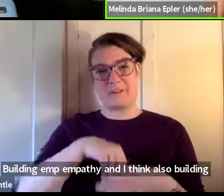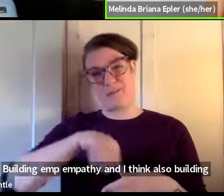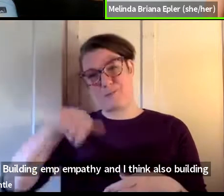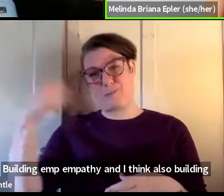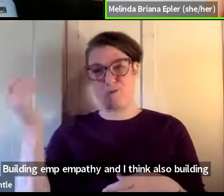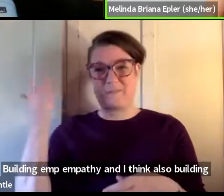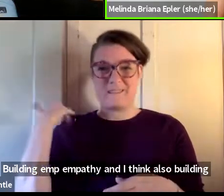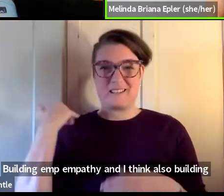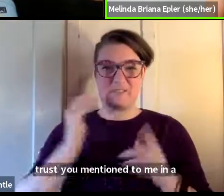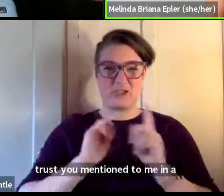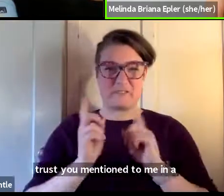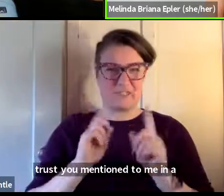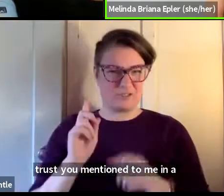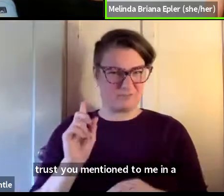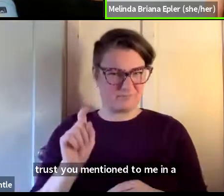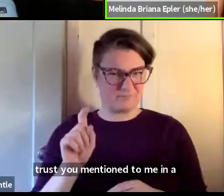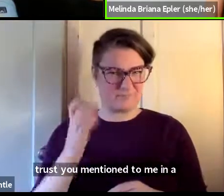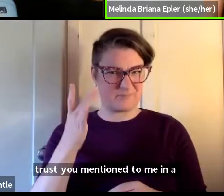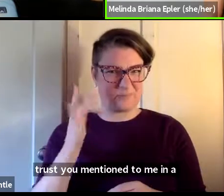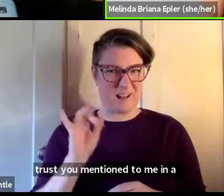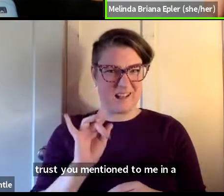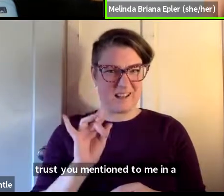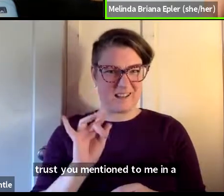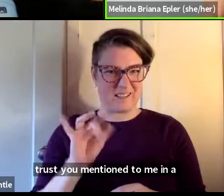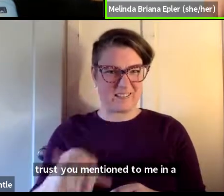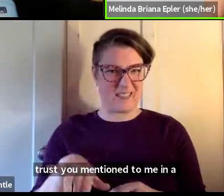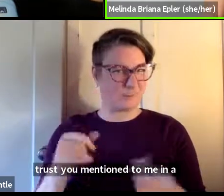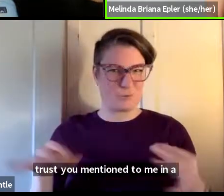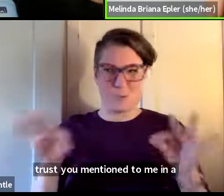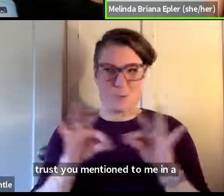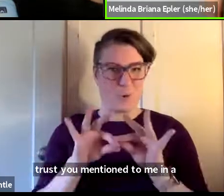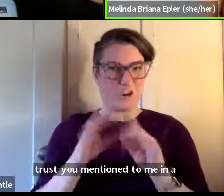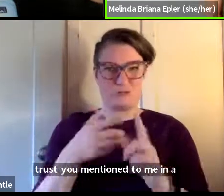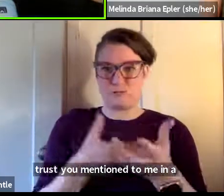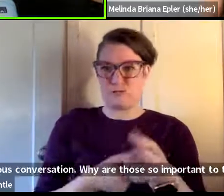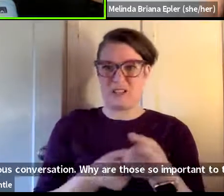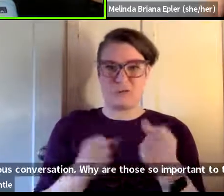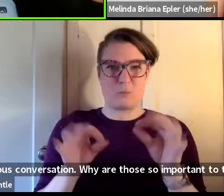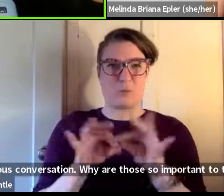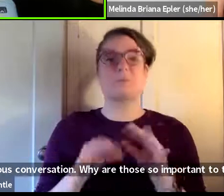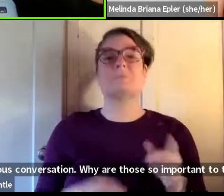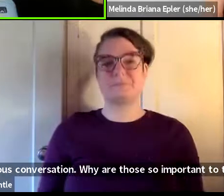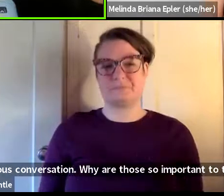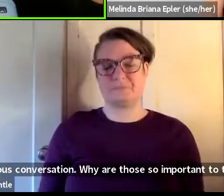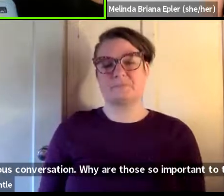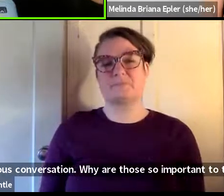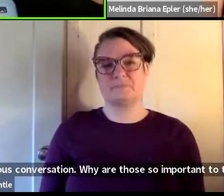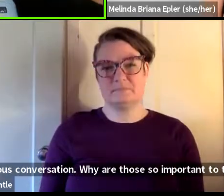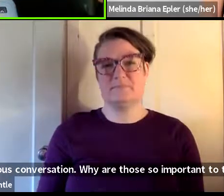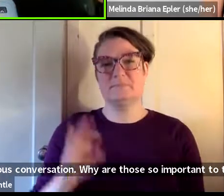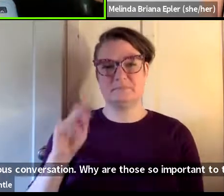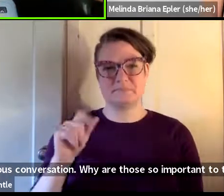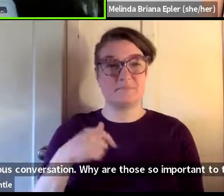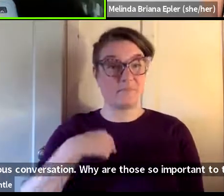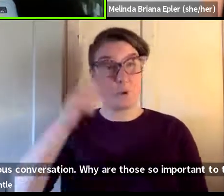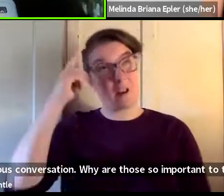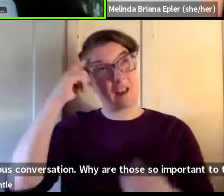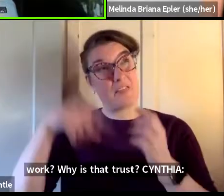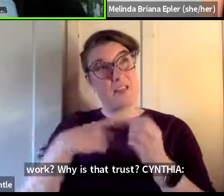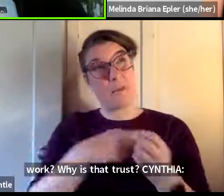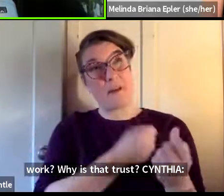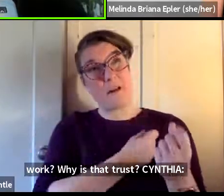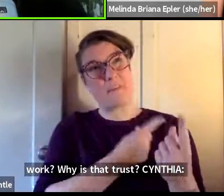conversation. Why are those so important to this work? Why is that trust? Yeah. I mean, when I think about empathy, stories